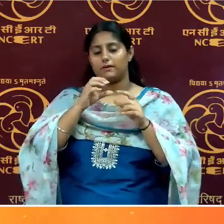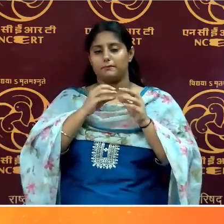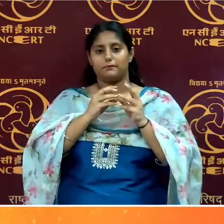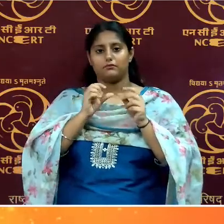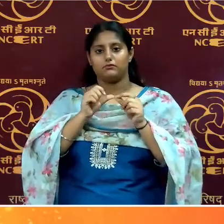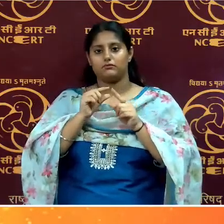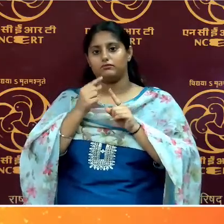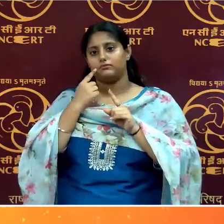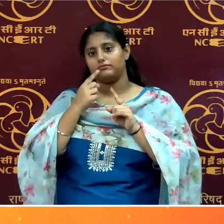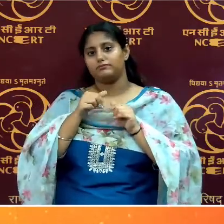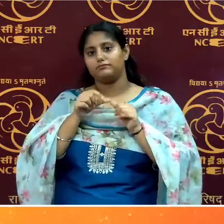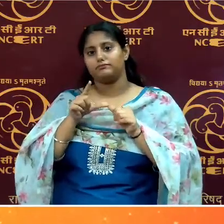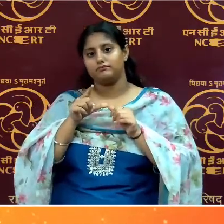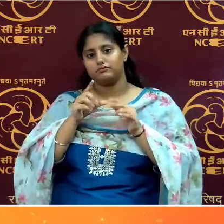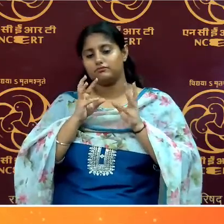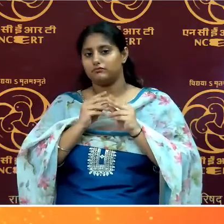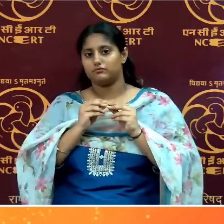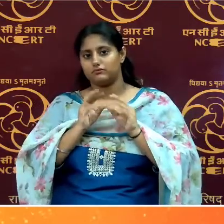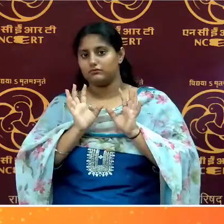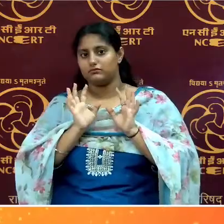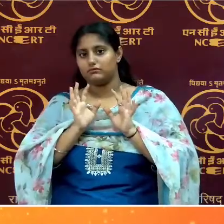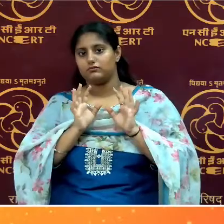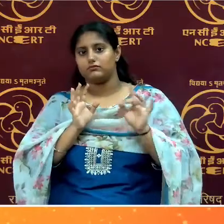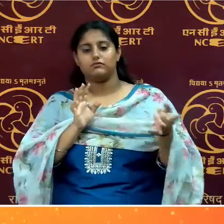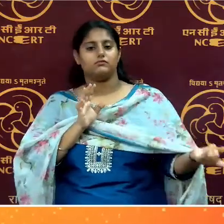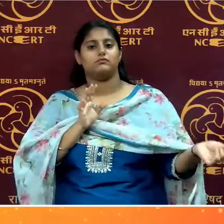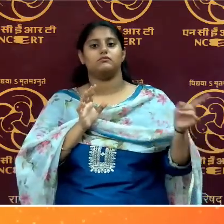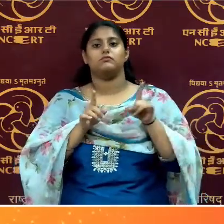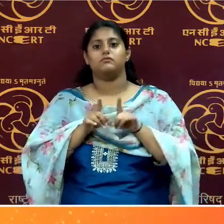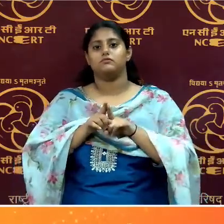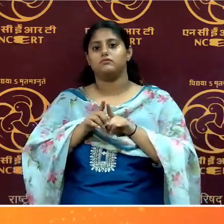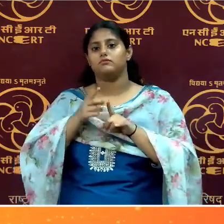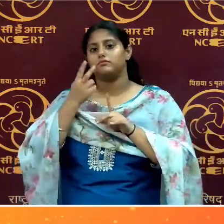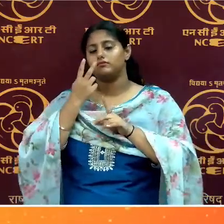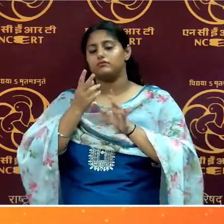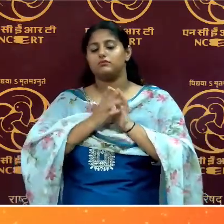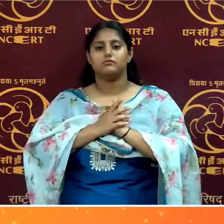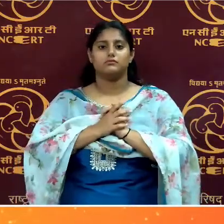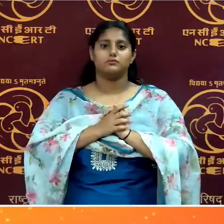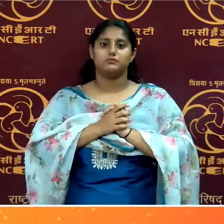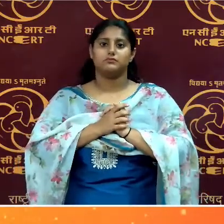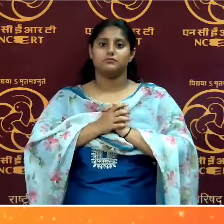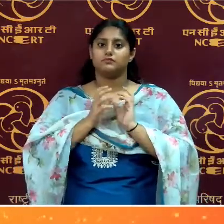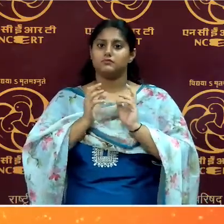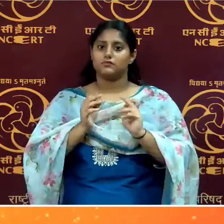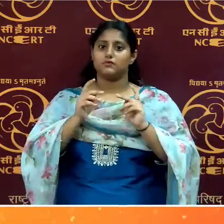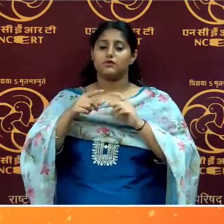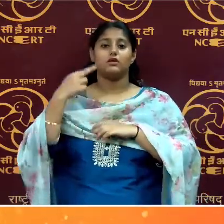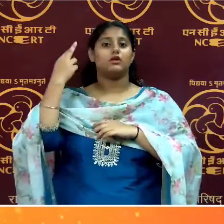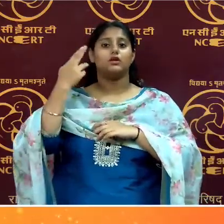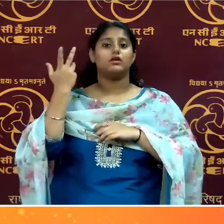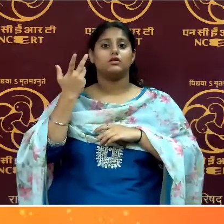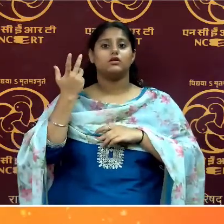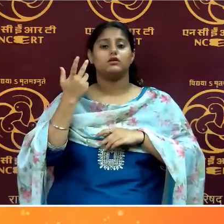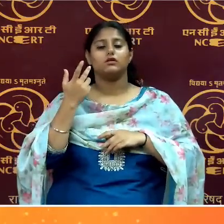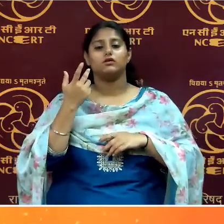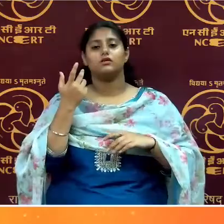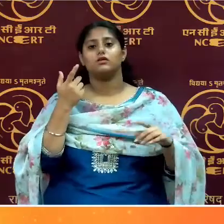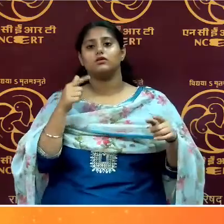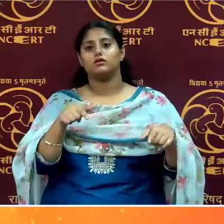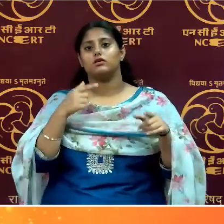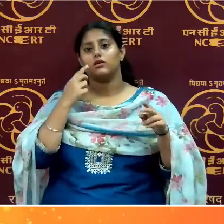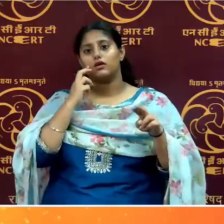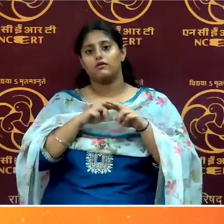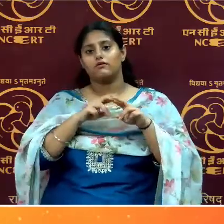when we take the reading, it should be right parallel to your eyes. Yeah. Yes, because the error comes. So when you are seeing